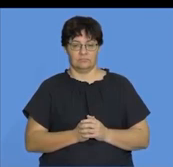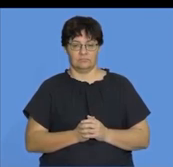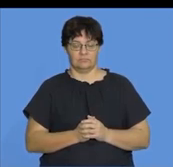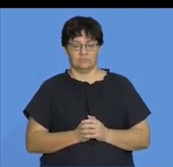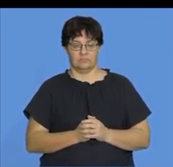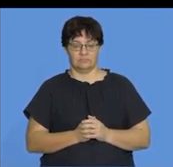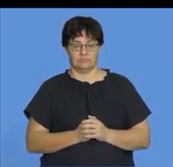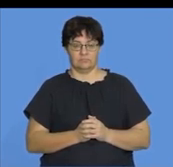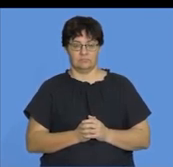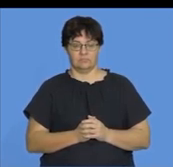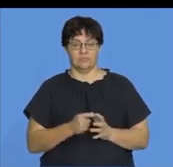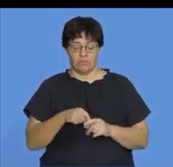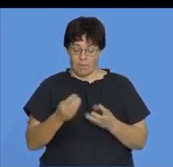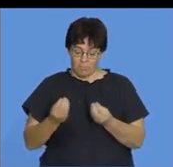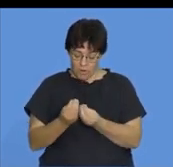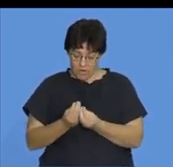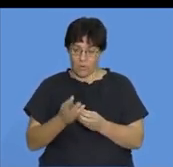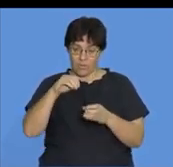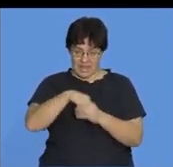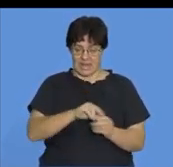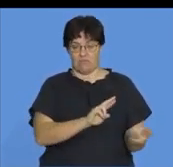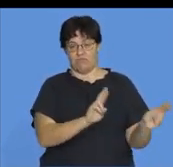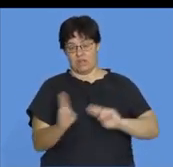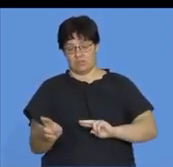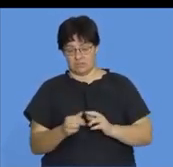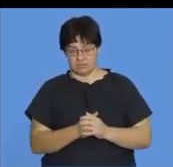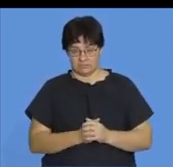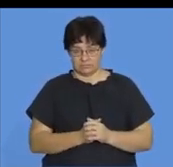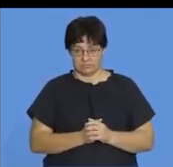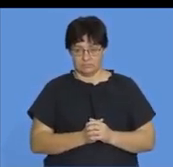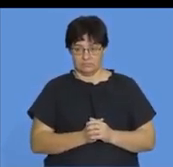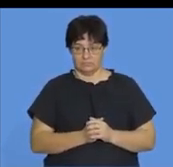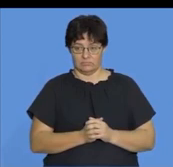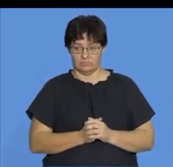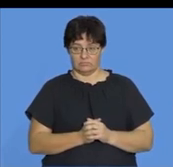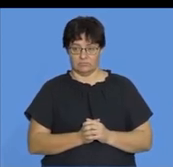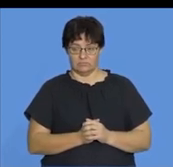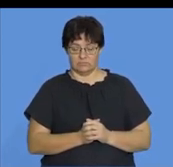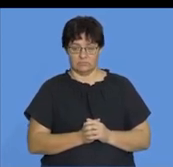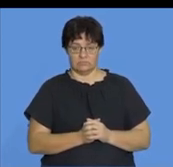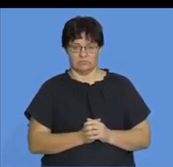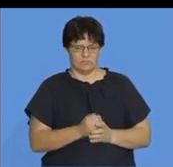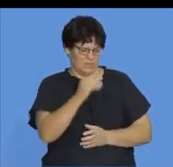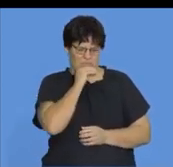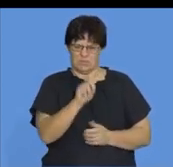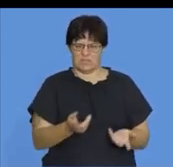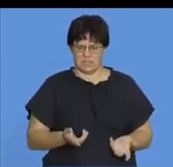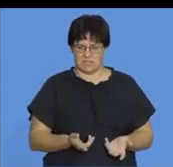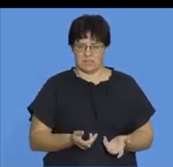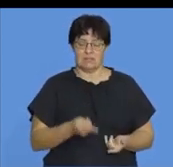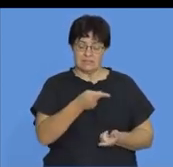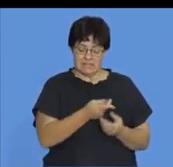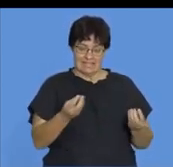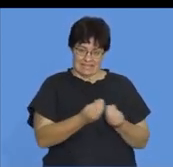Of product in a reaction, okay? So in other words, we are saying that this is